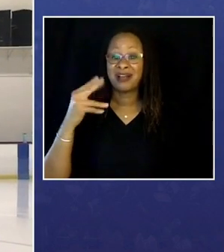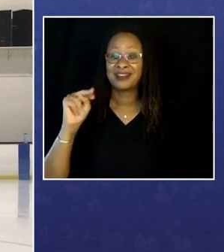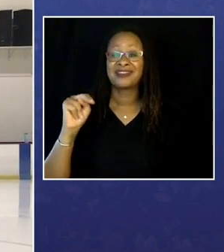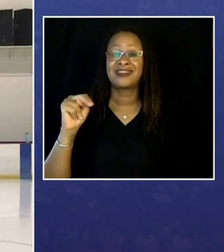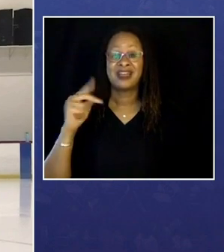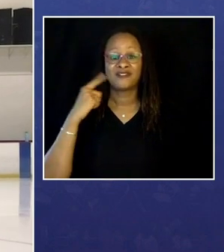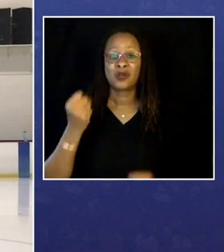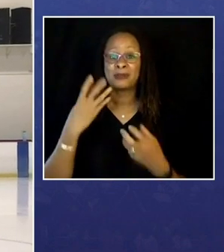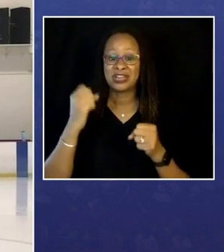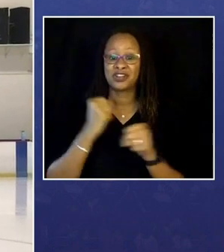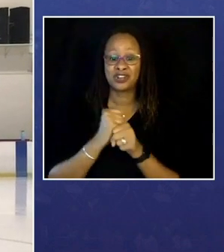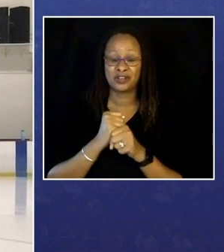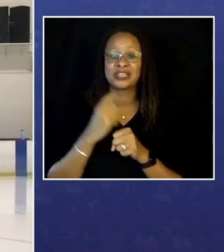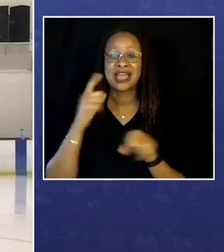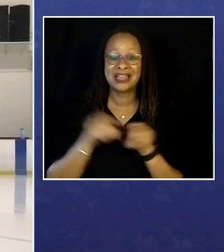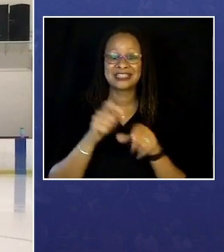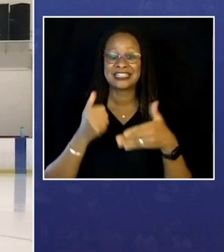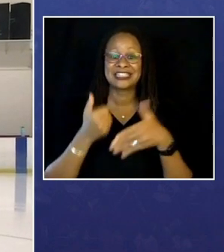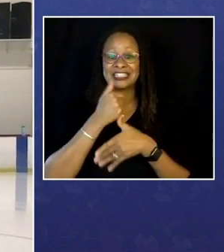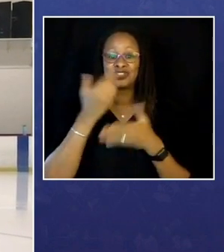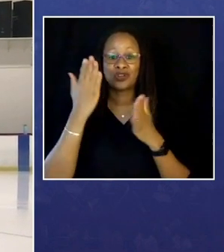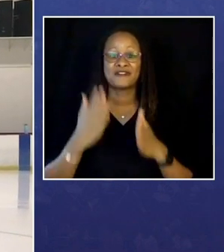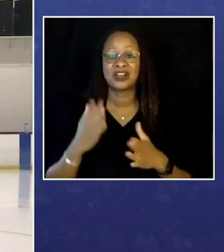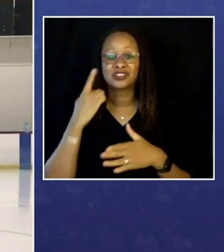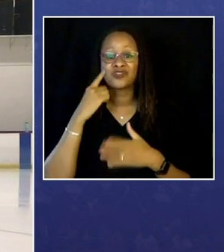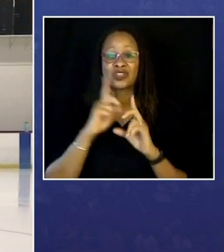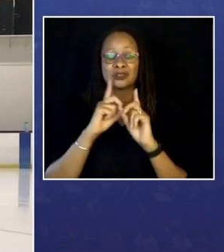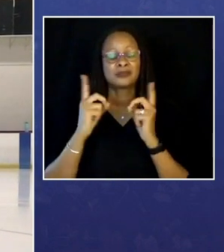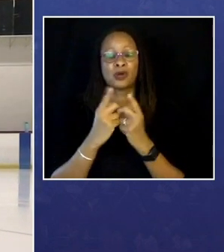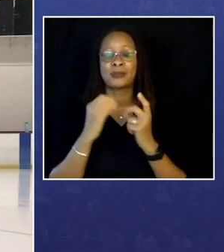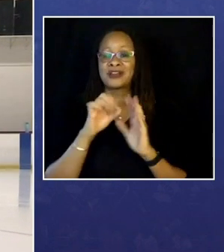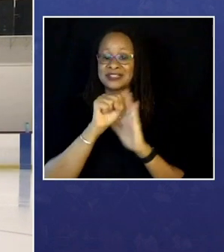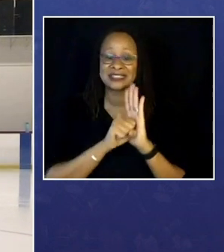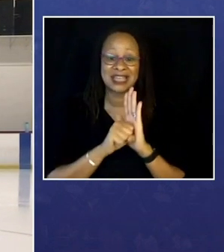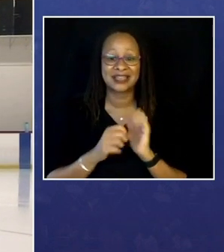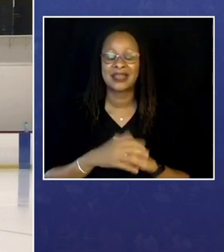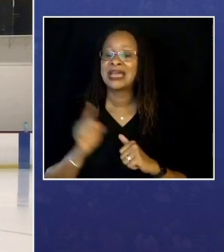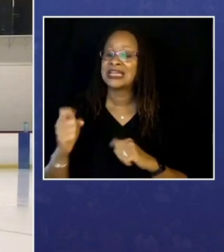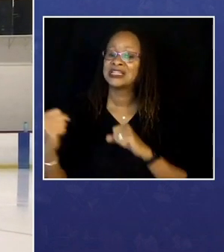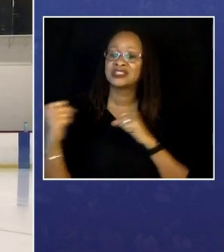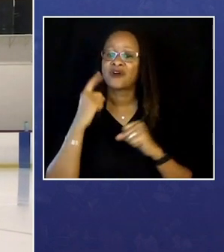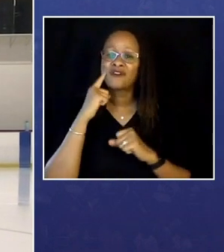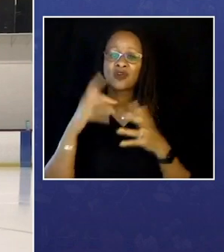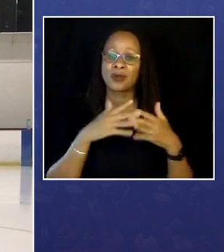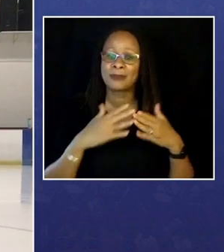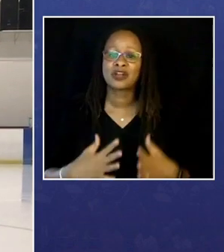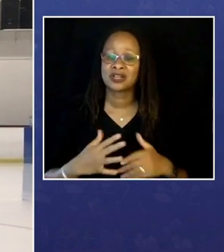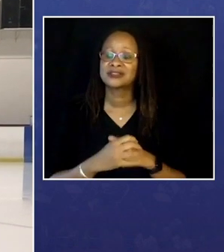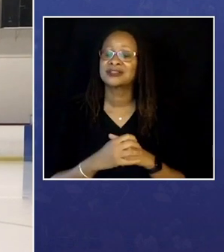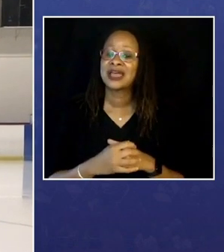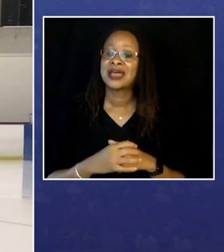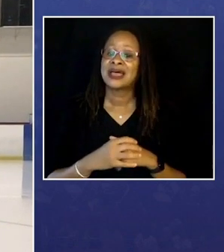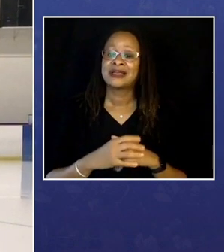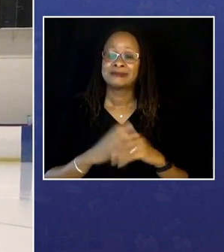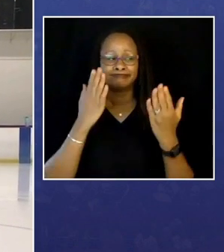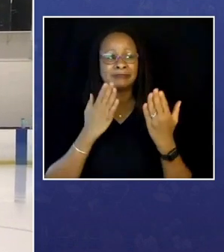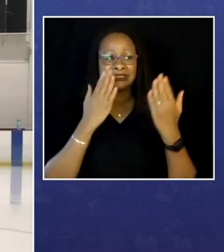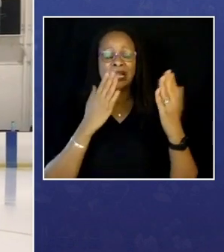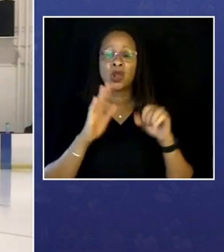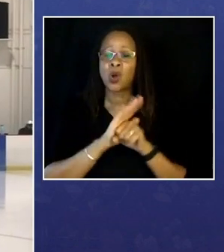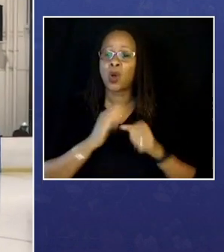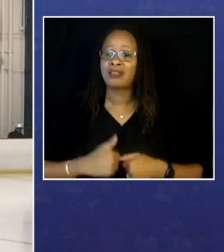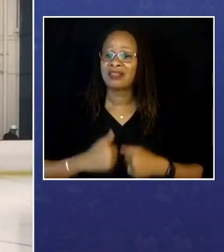as a senior advisor for the Department of State and as well as a public diplomacy envoy. He's fought for Americans. He's dedicated